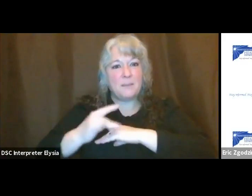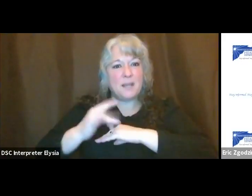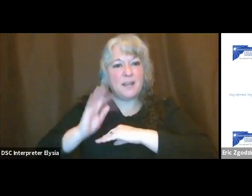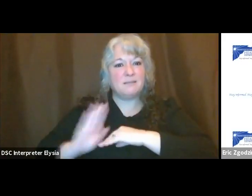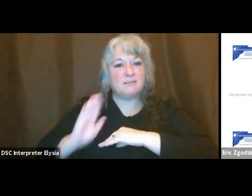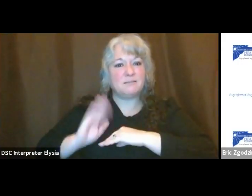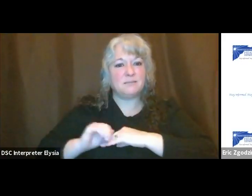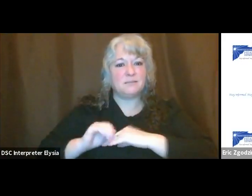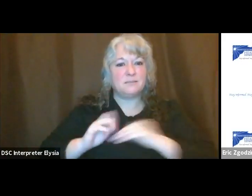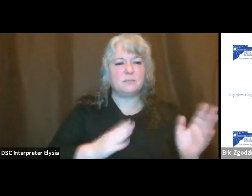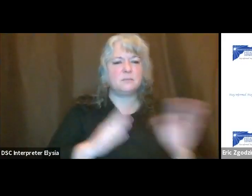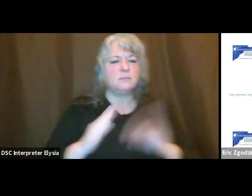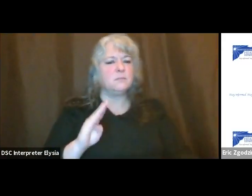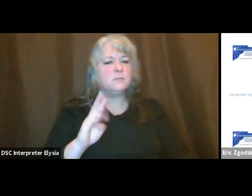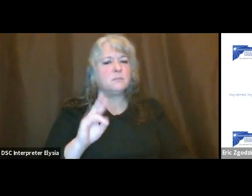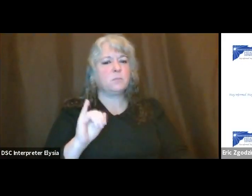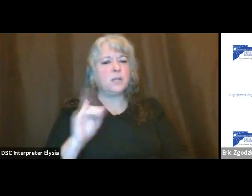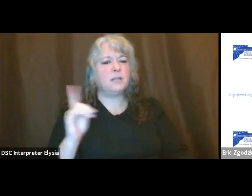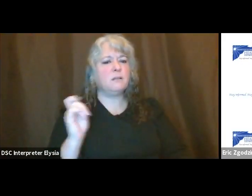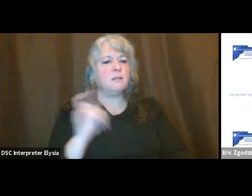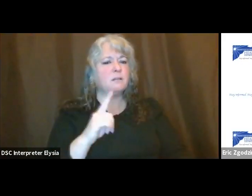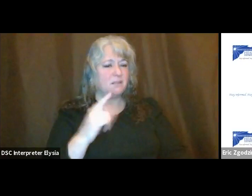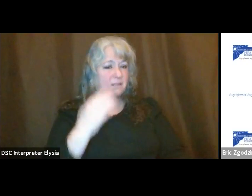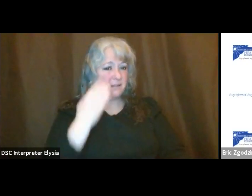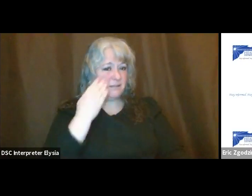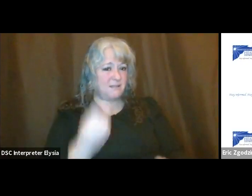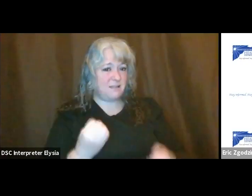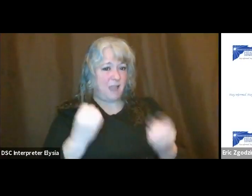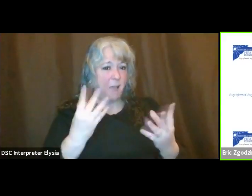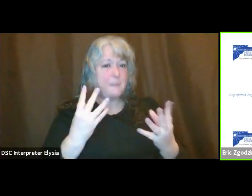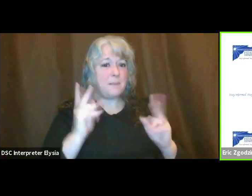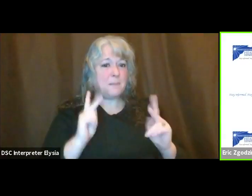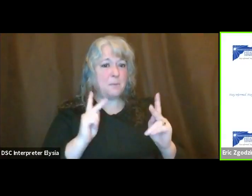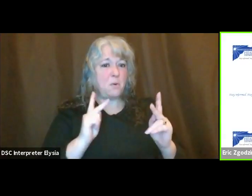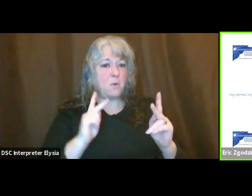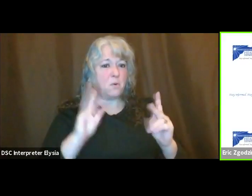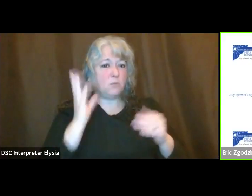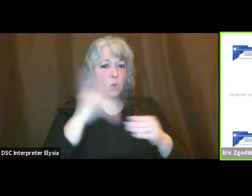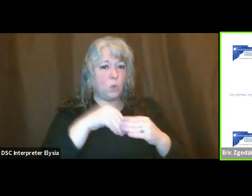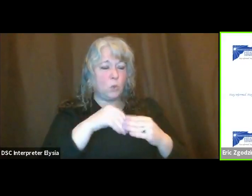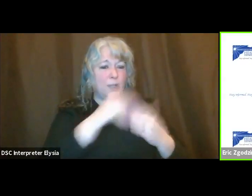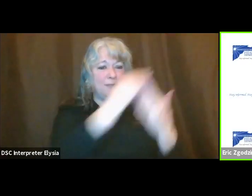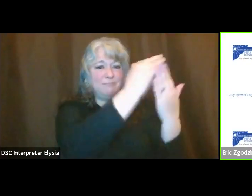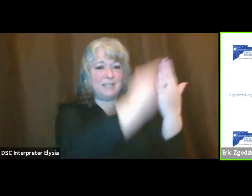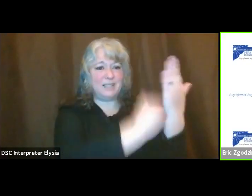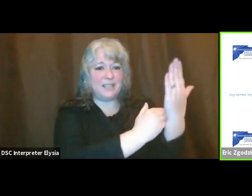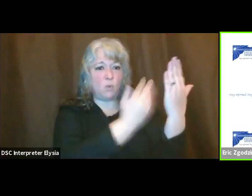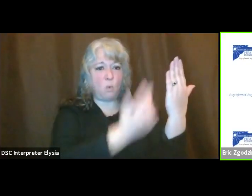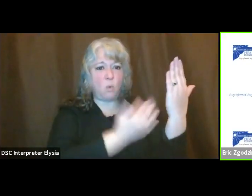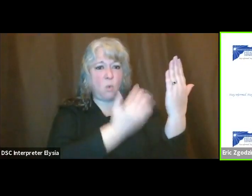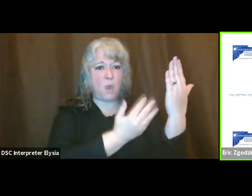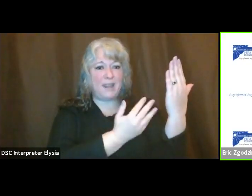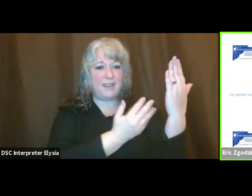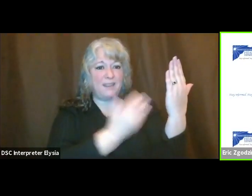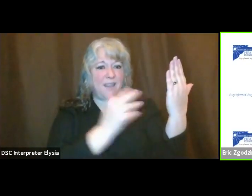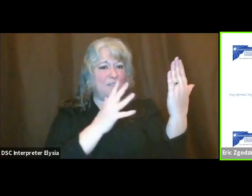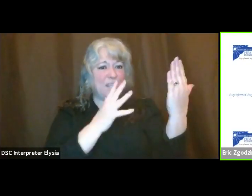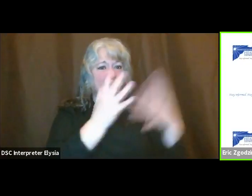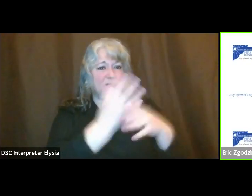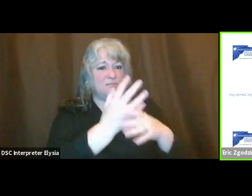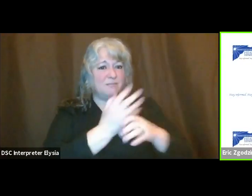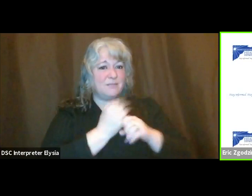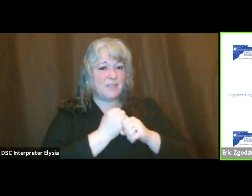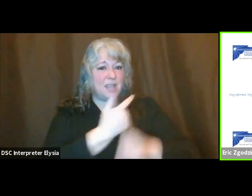many people on that waste list have received a dose? I think we're over probably 100 right now. I can get you an exact